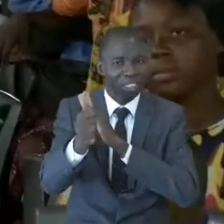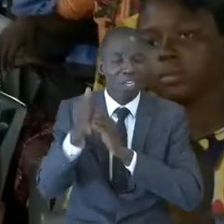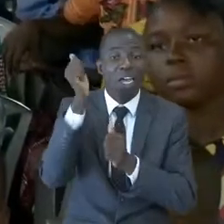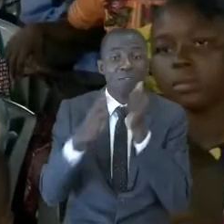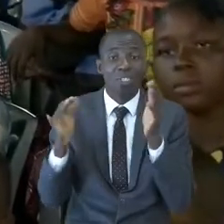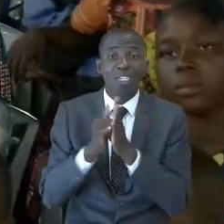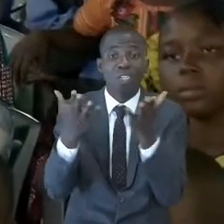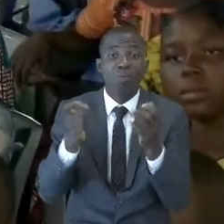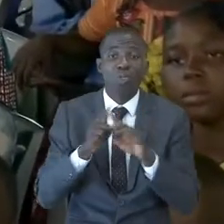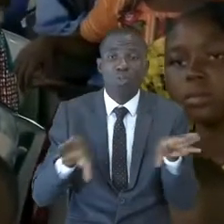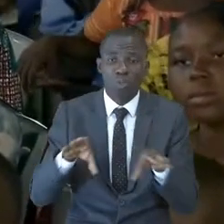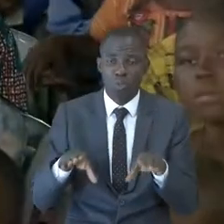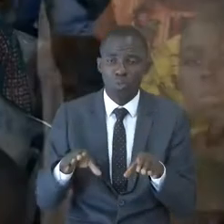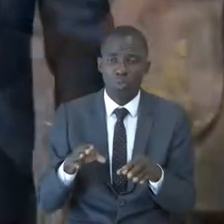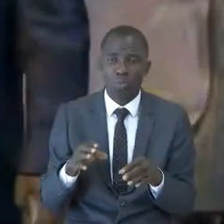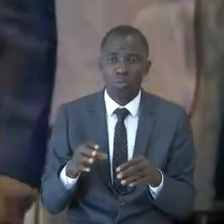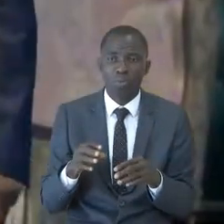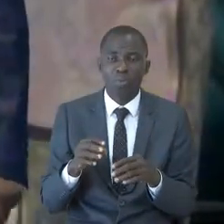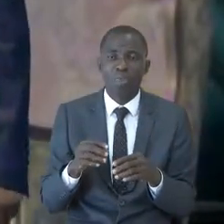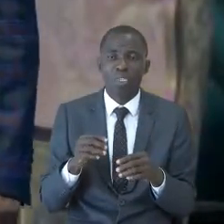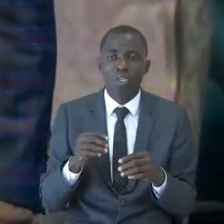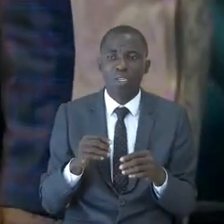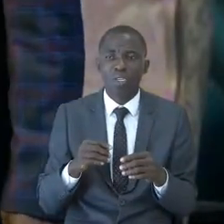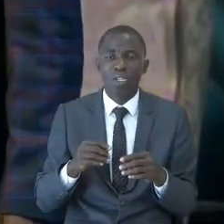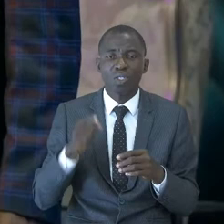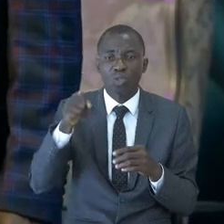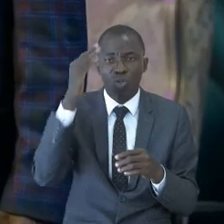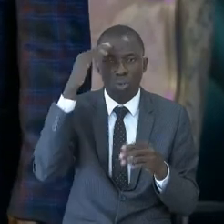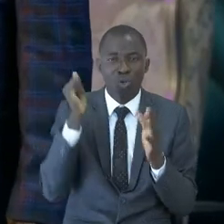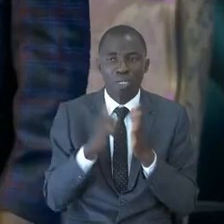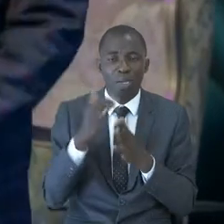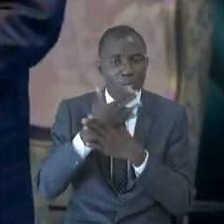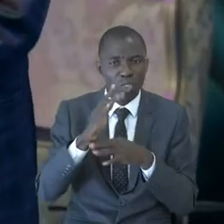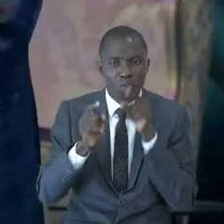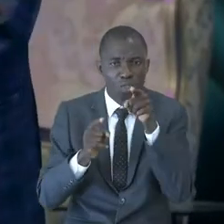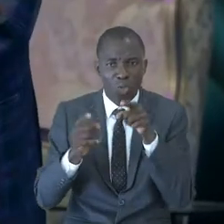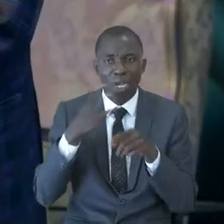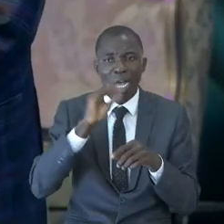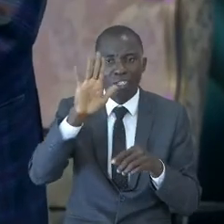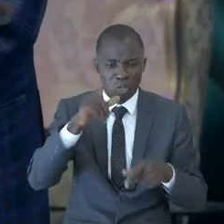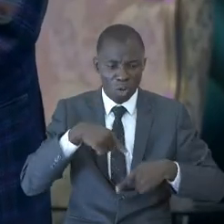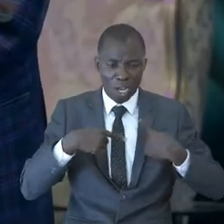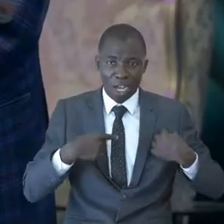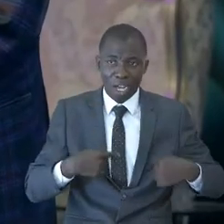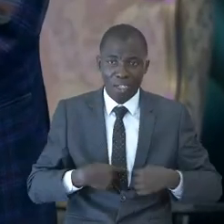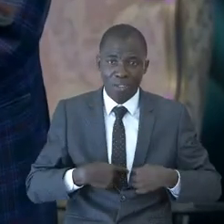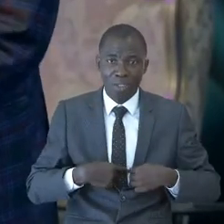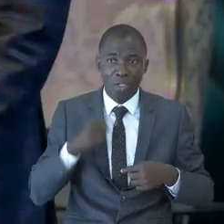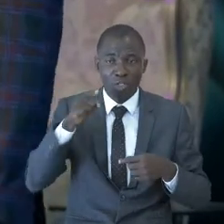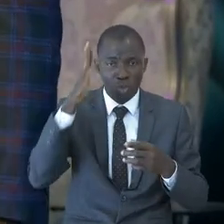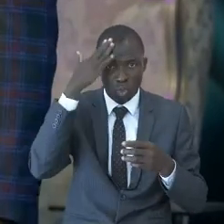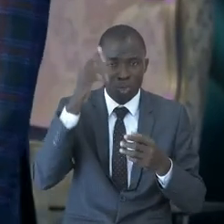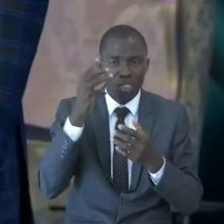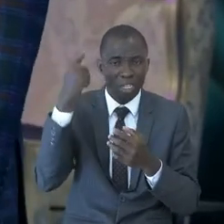you wanted to do, you know, between you and your heart. You know the